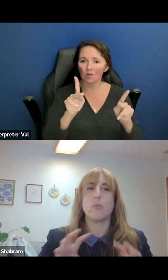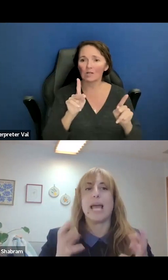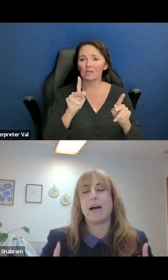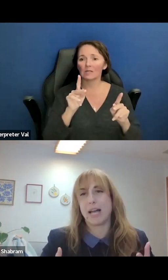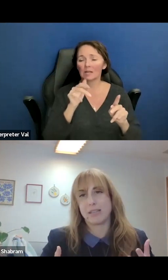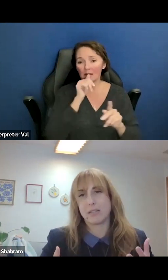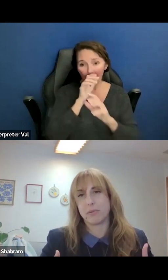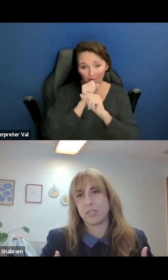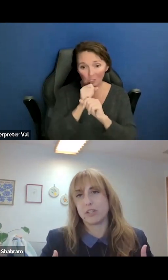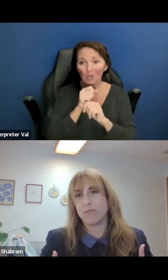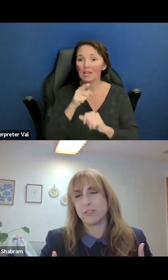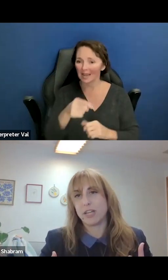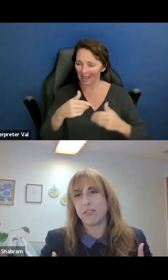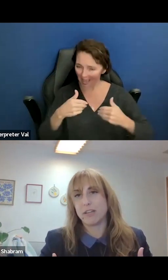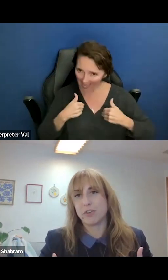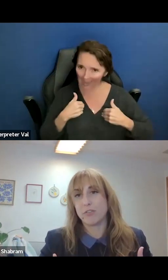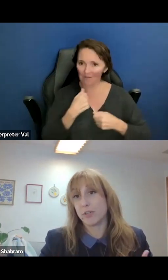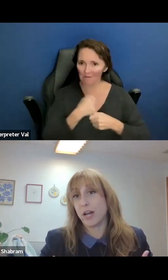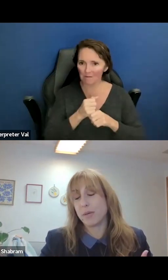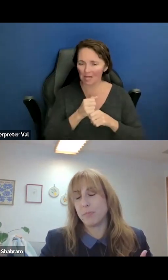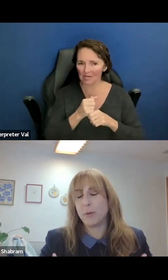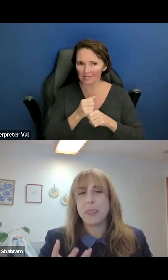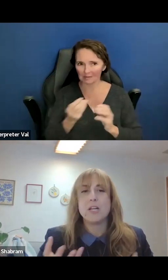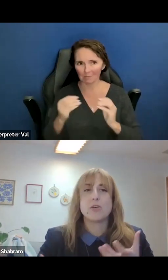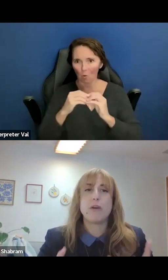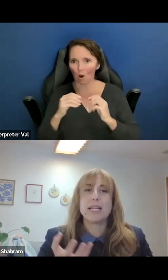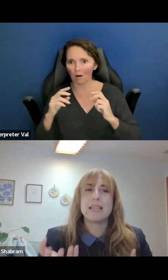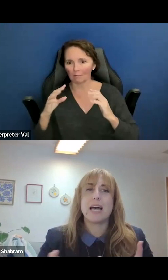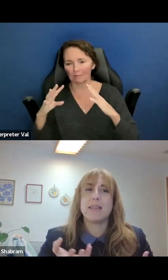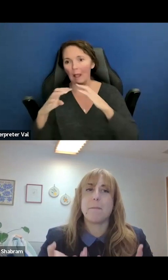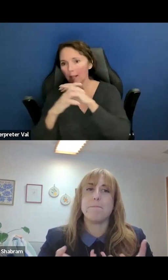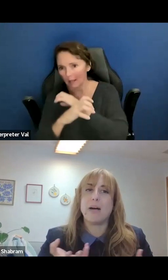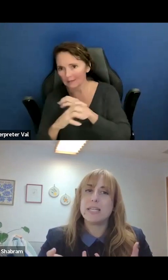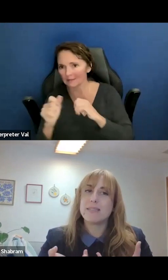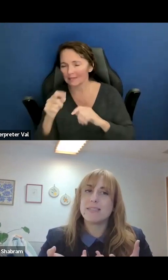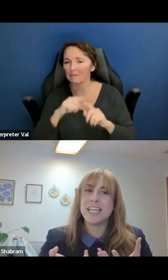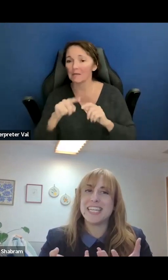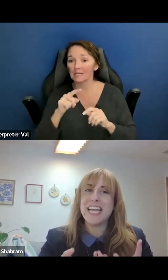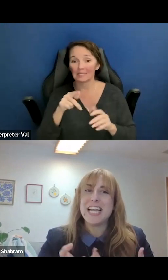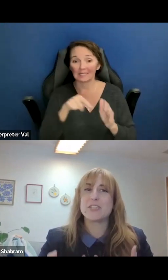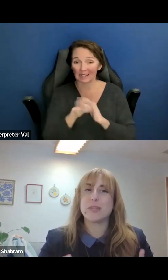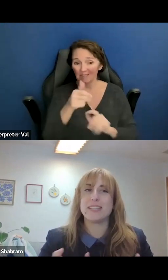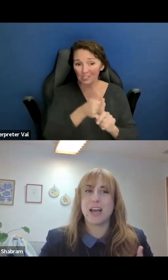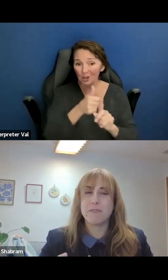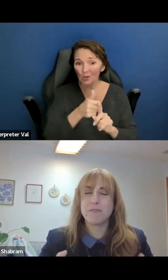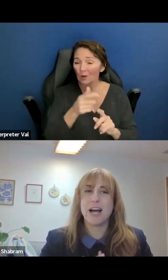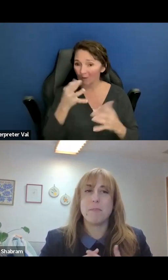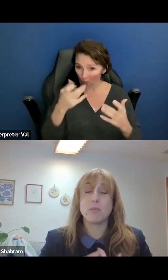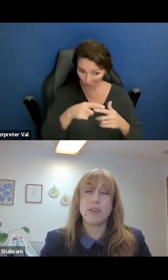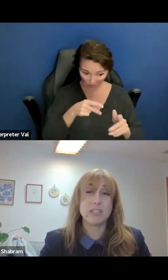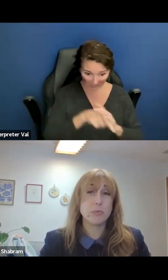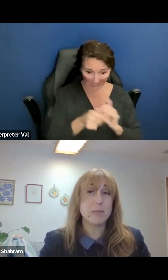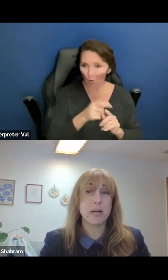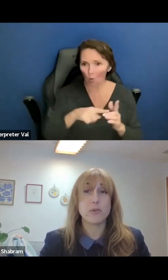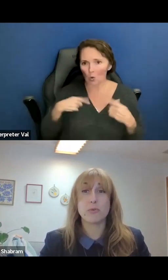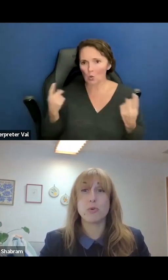today, that we have access to privilege and confidentiality for young people. So finding that balance is really tough. And